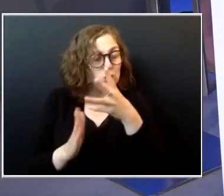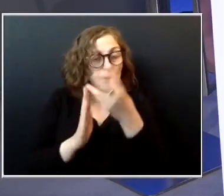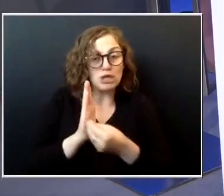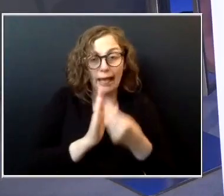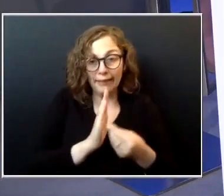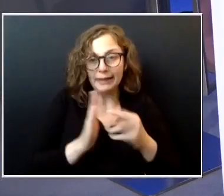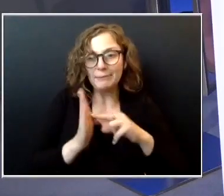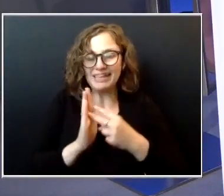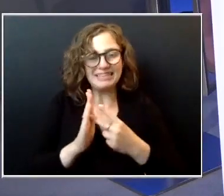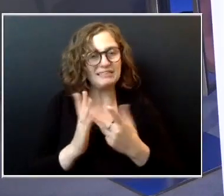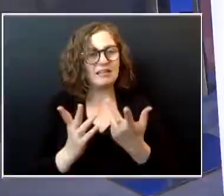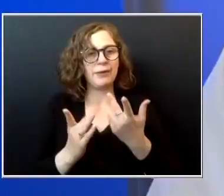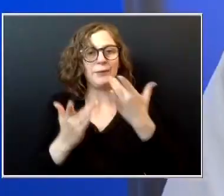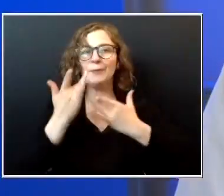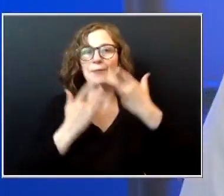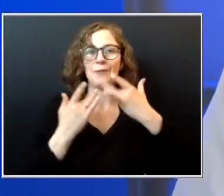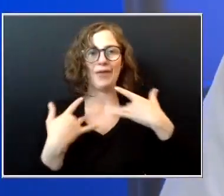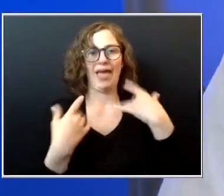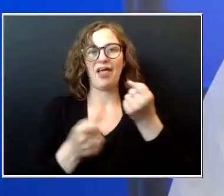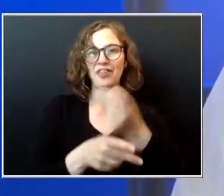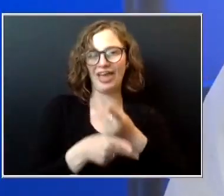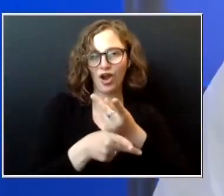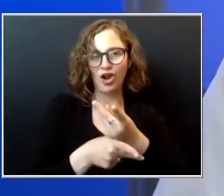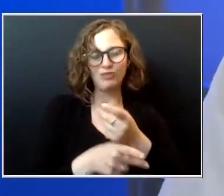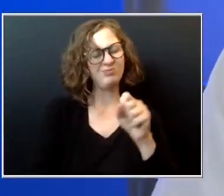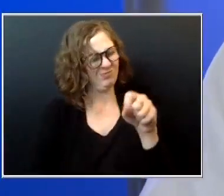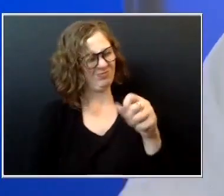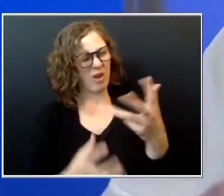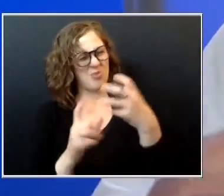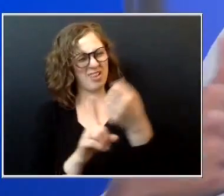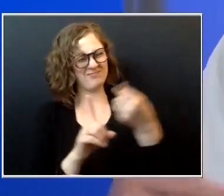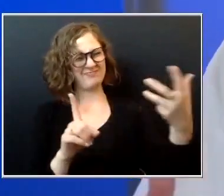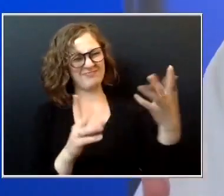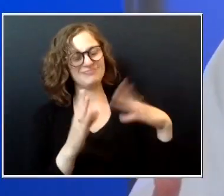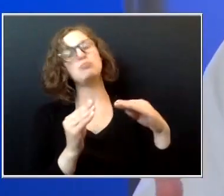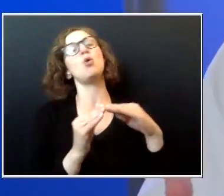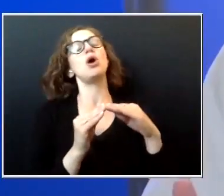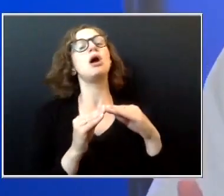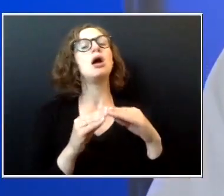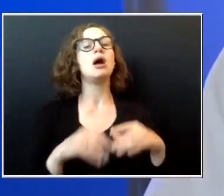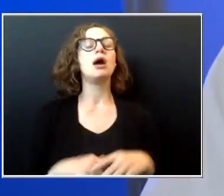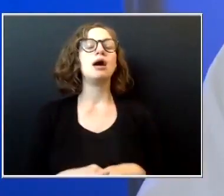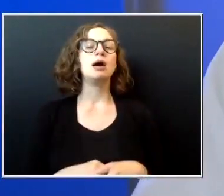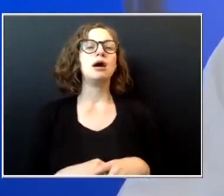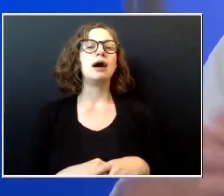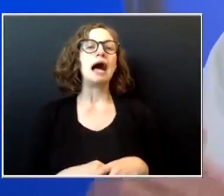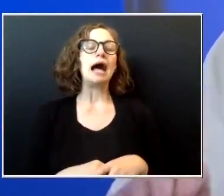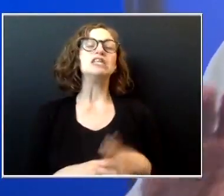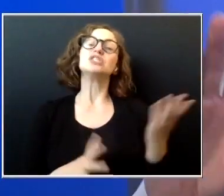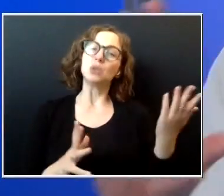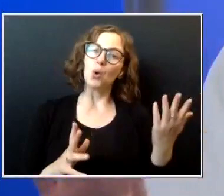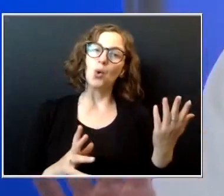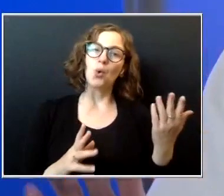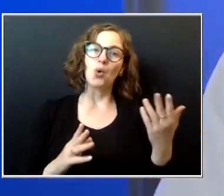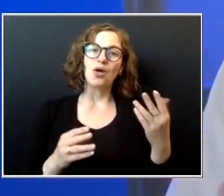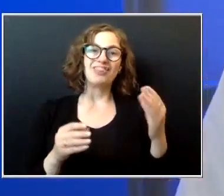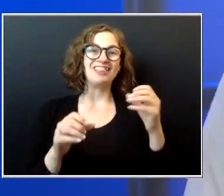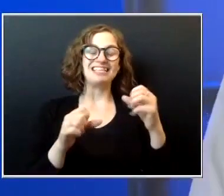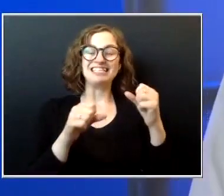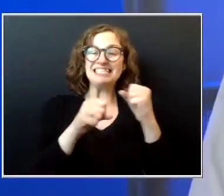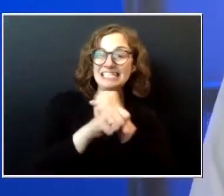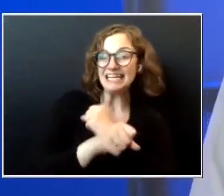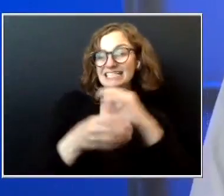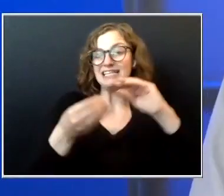that so we understand. I was going to say, I need to elaborate further. So I don't think we're doing as bad as what we think based on those